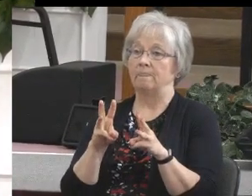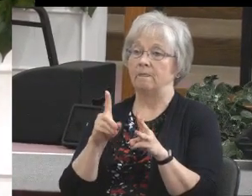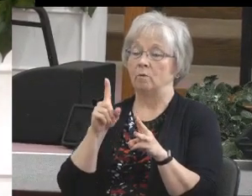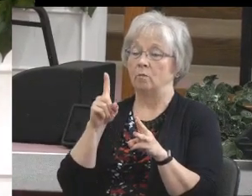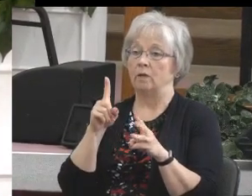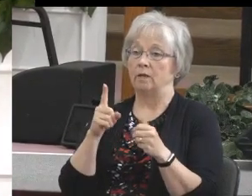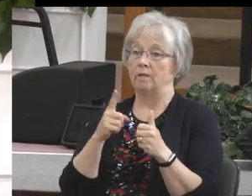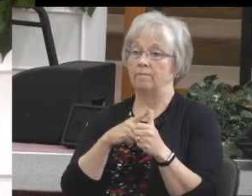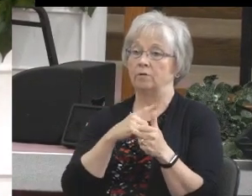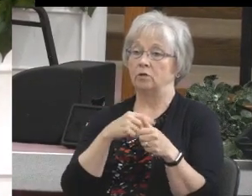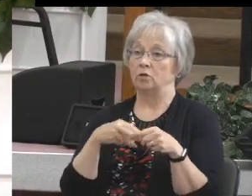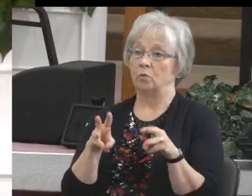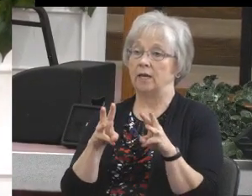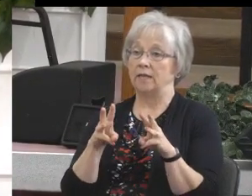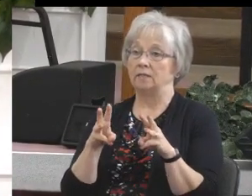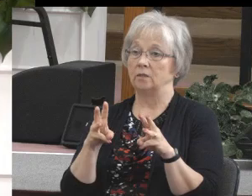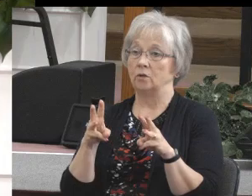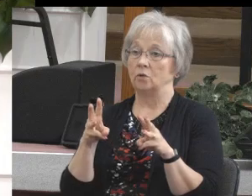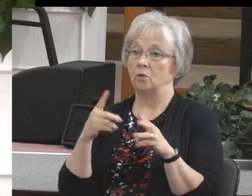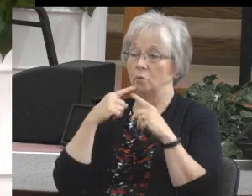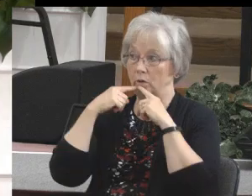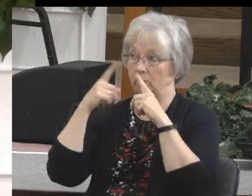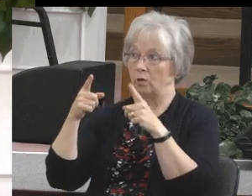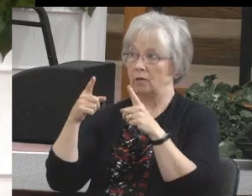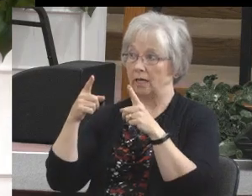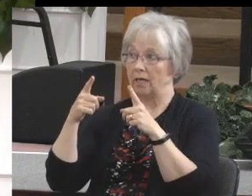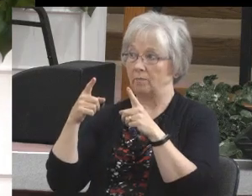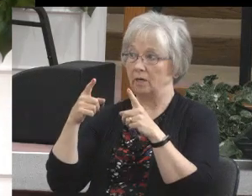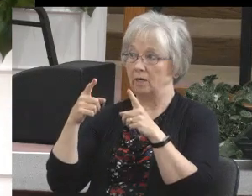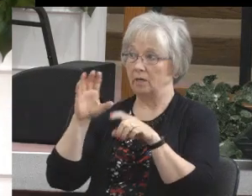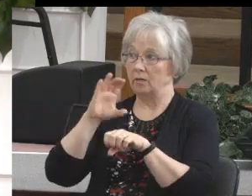we proclaim it before a church family in baptism.